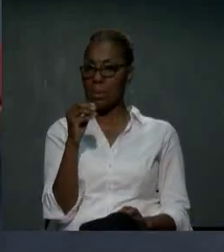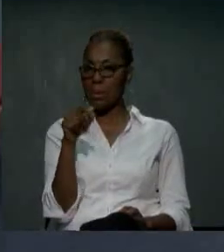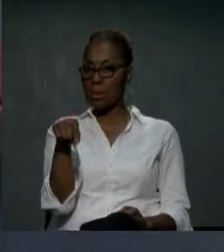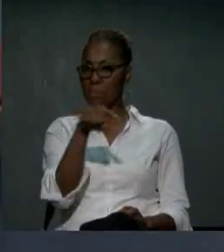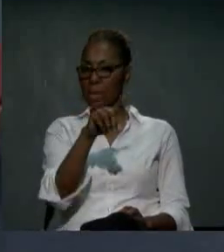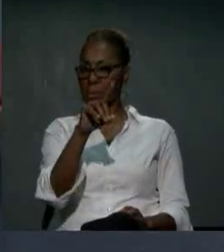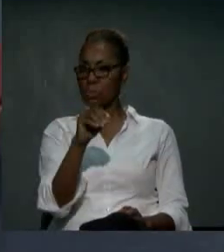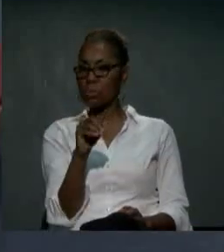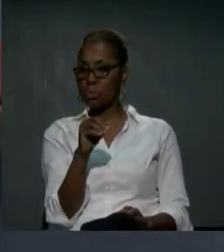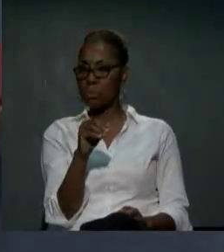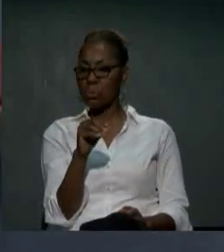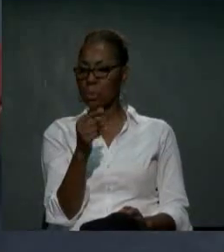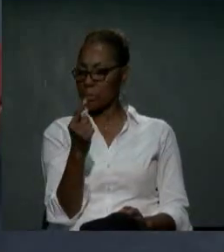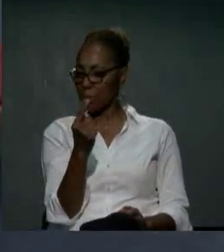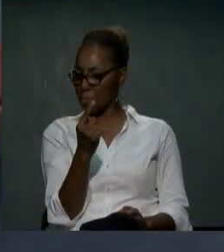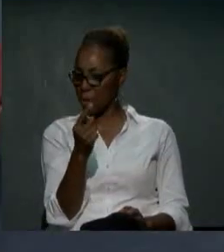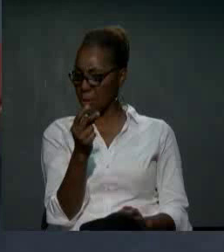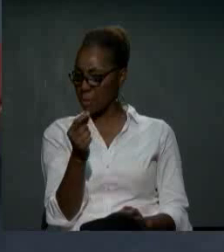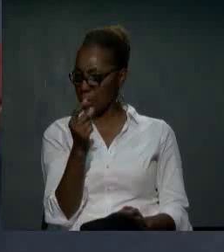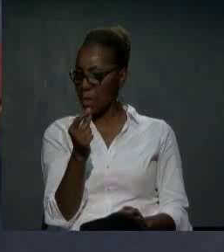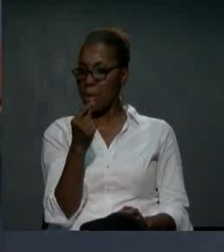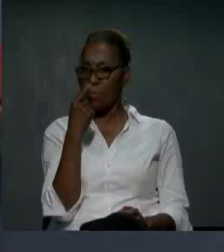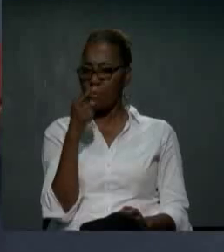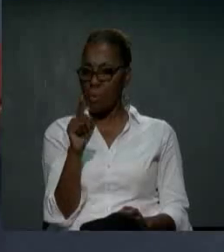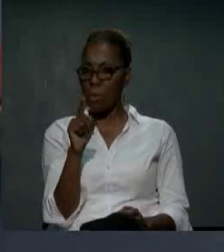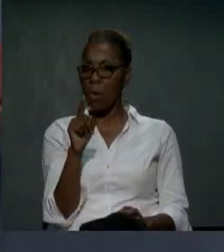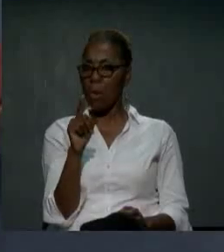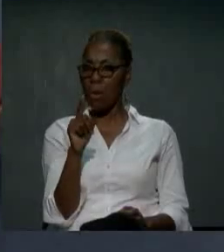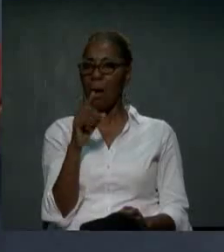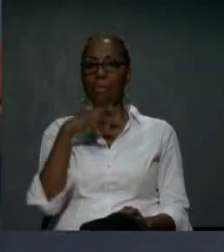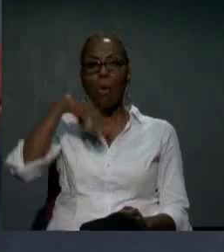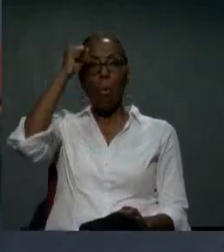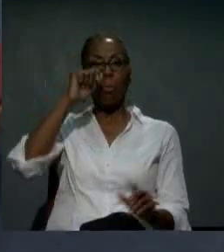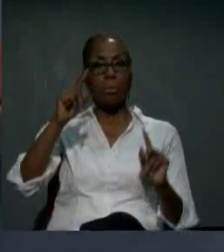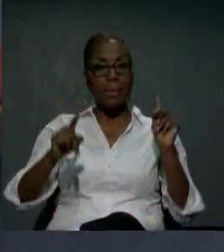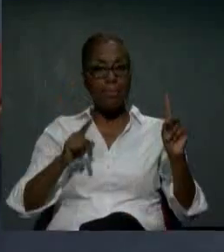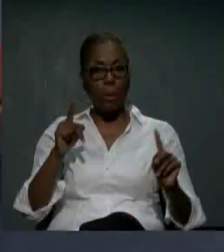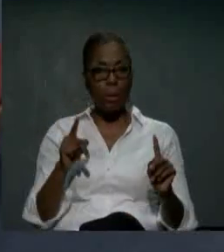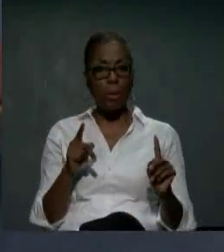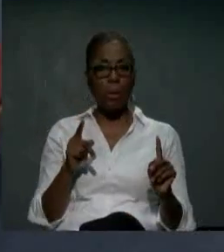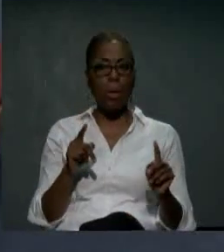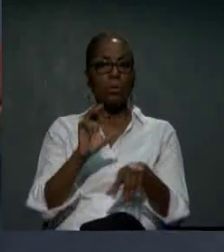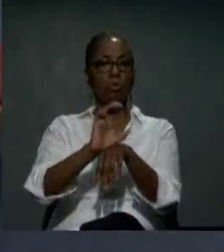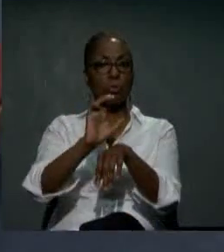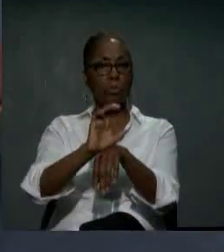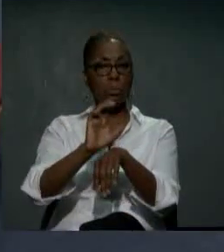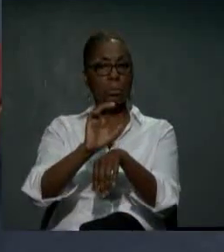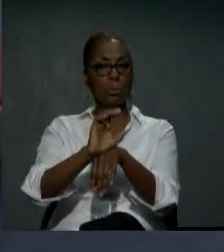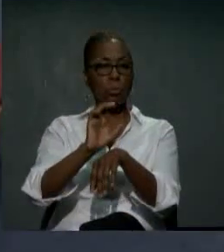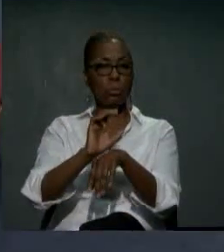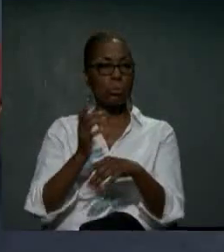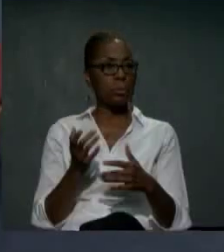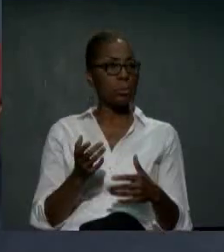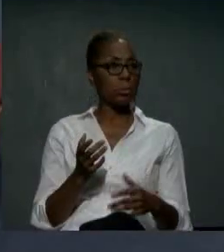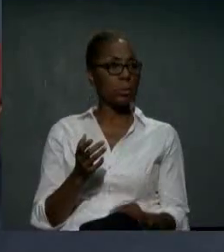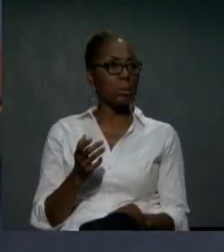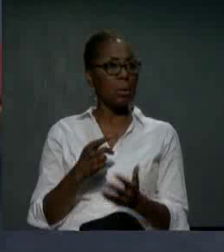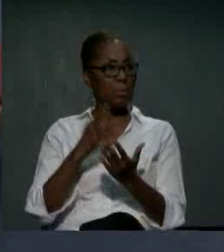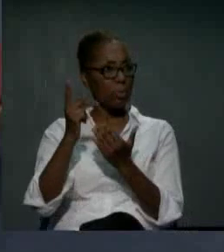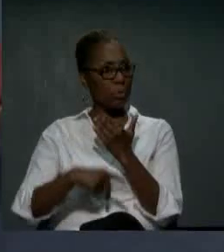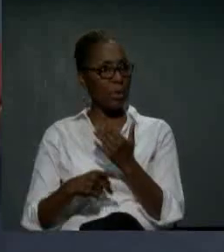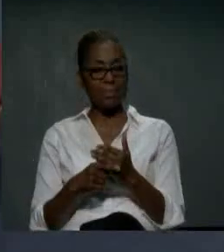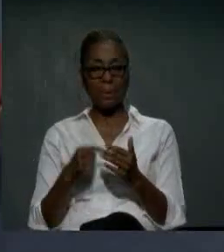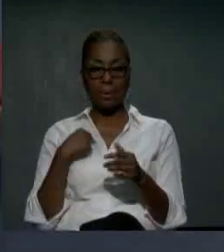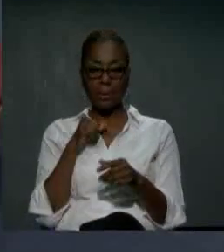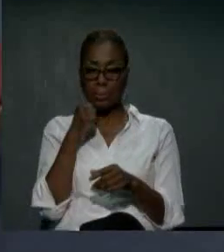the something for the older people. There's an church. After school program over where